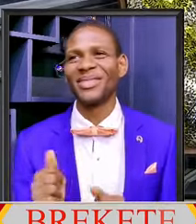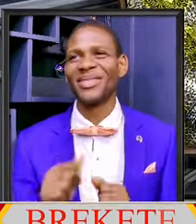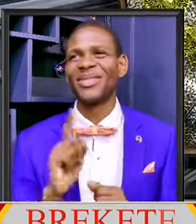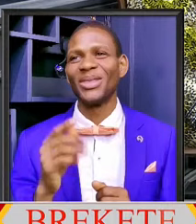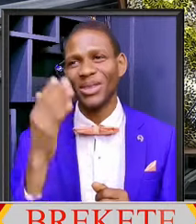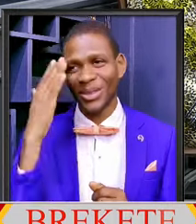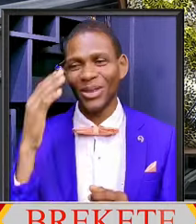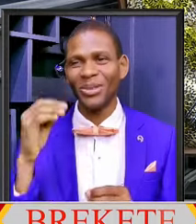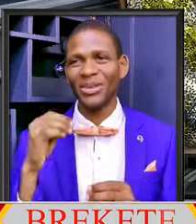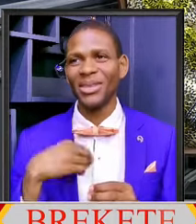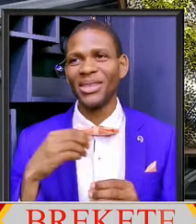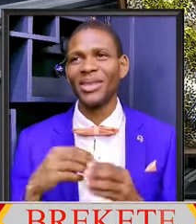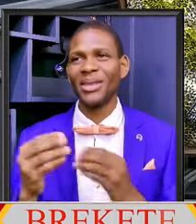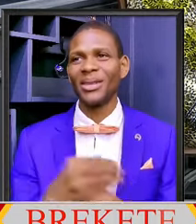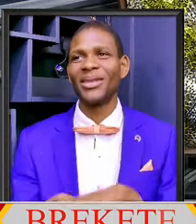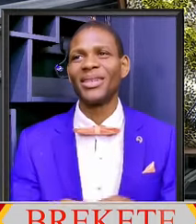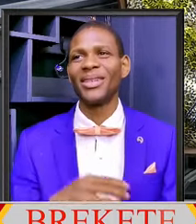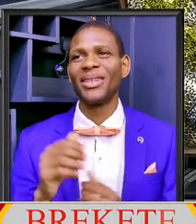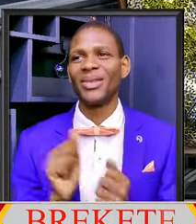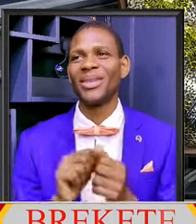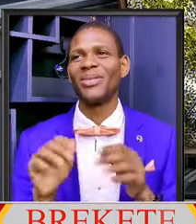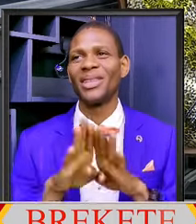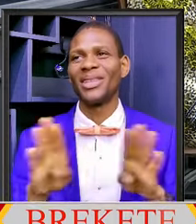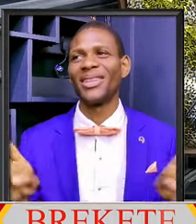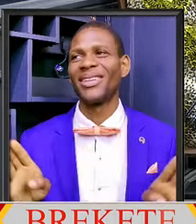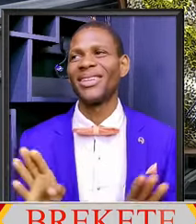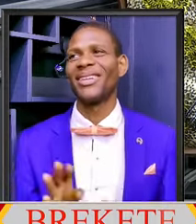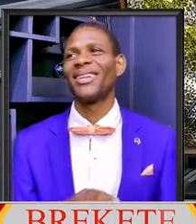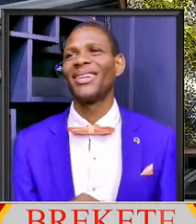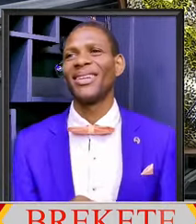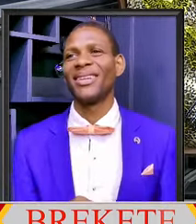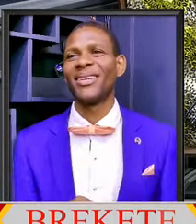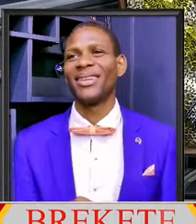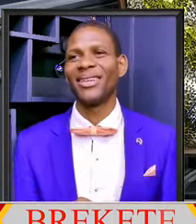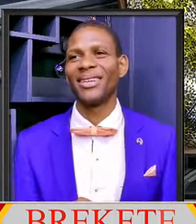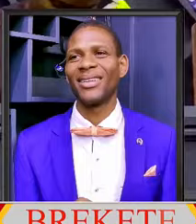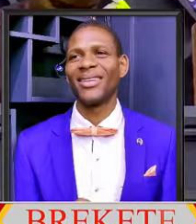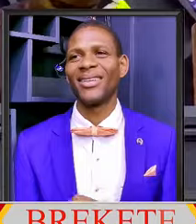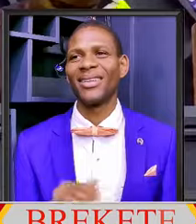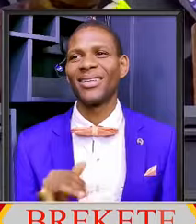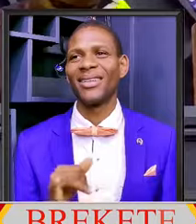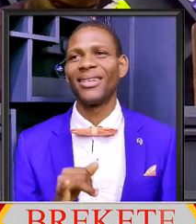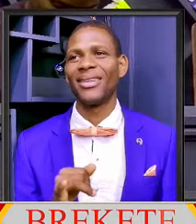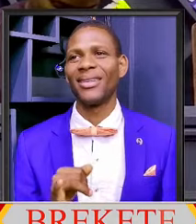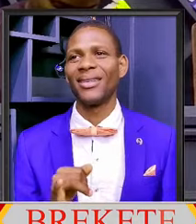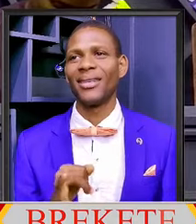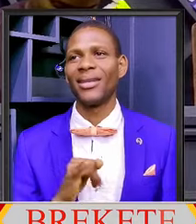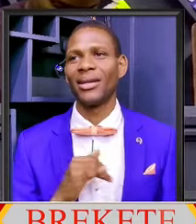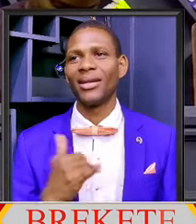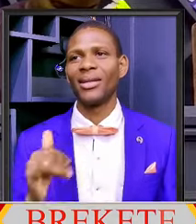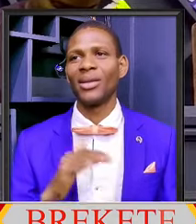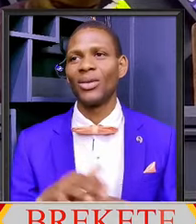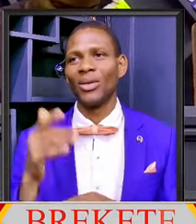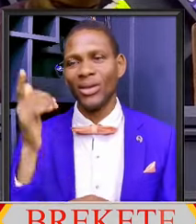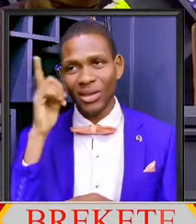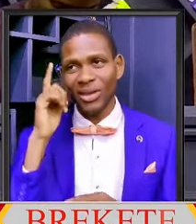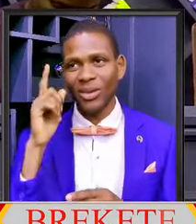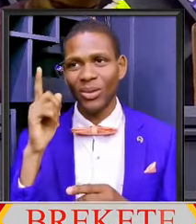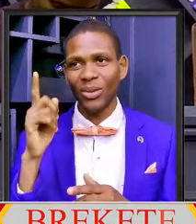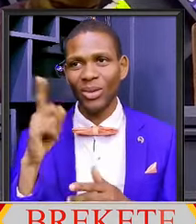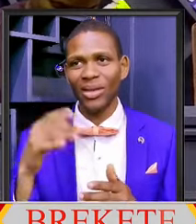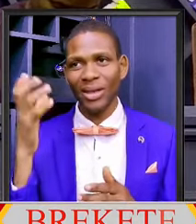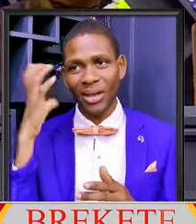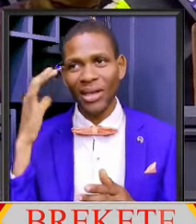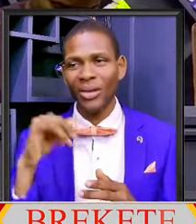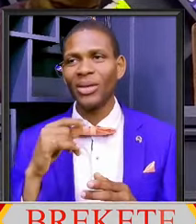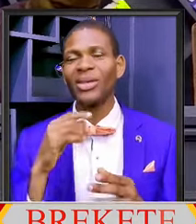Everybody knows me in the office with Brekete. And I will, if they don't listen, whatever I hear,